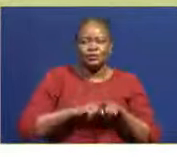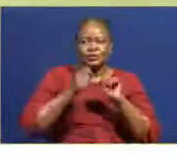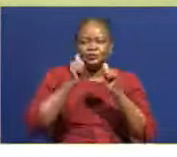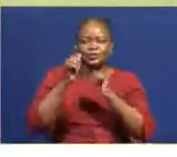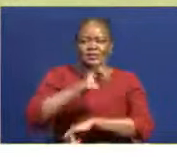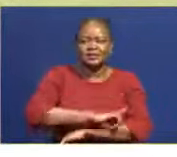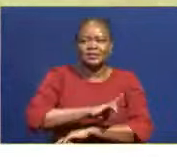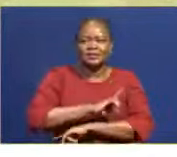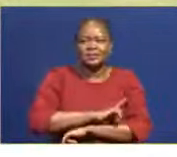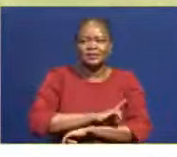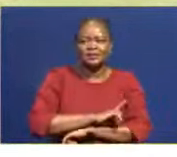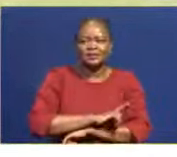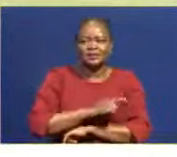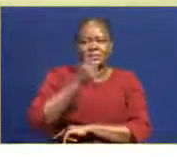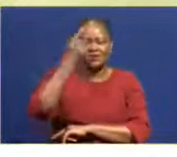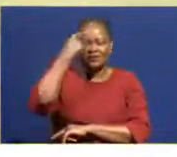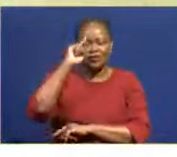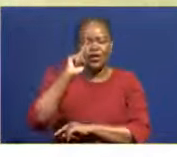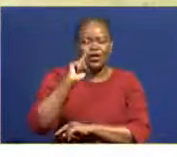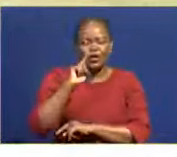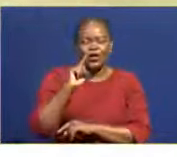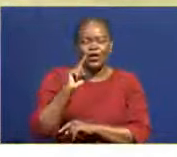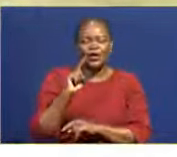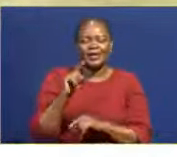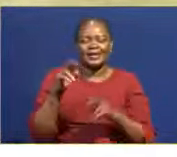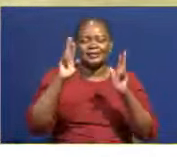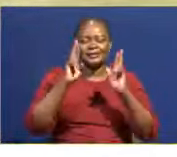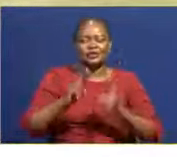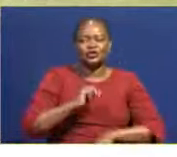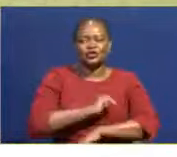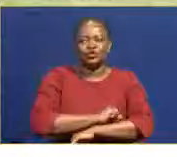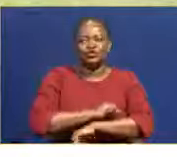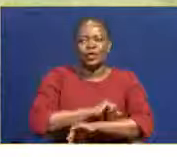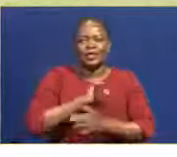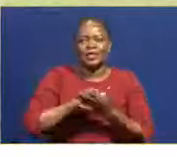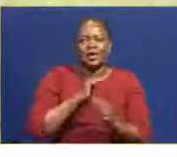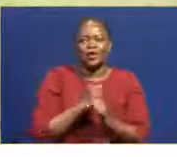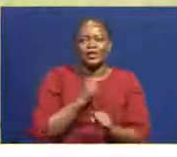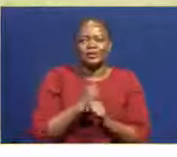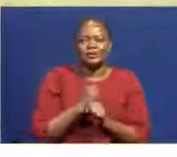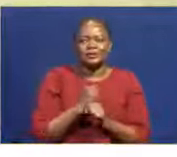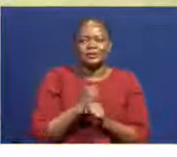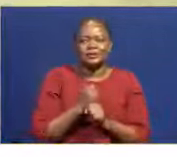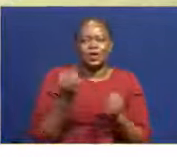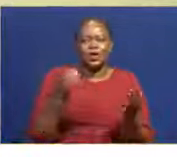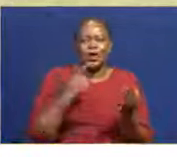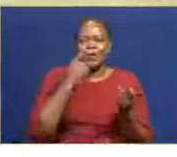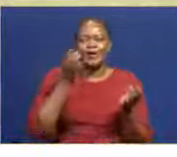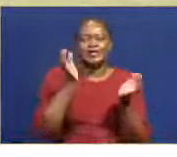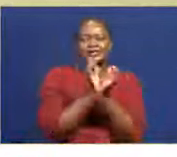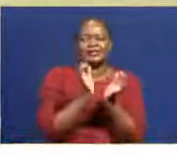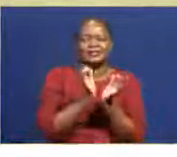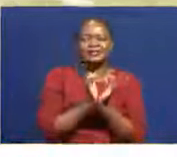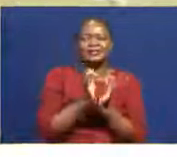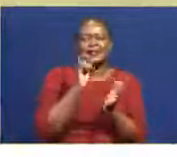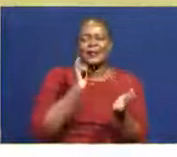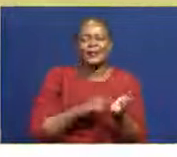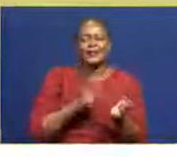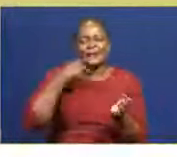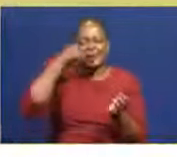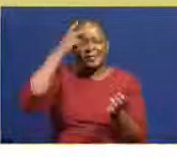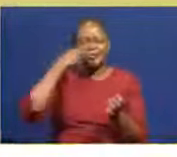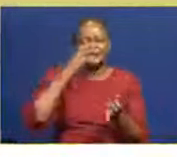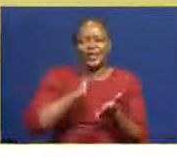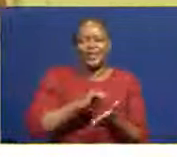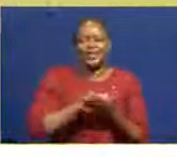sports day for Millbrook International School that was held at the Moi Stadium Embu, the parents noted